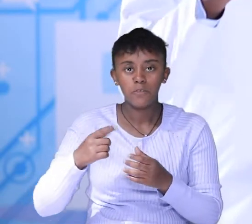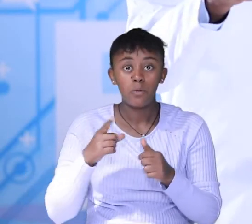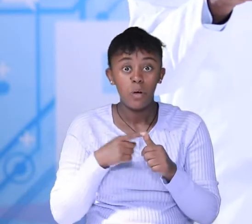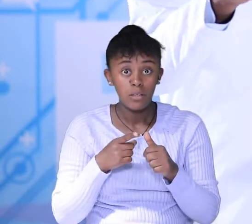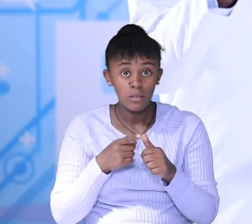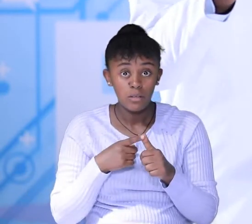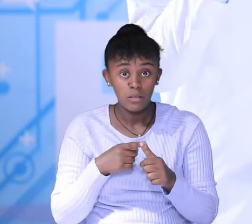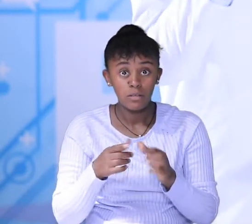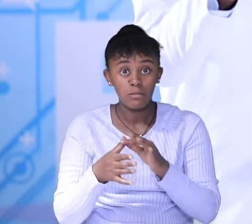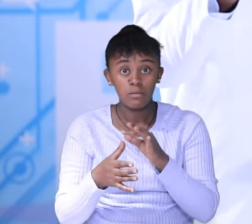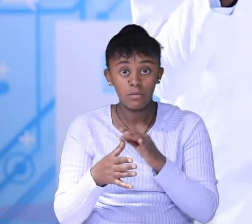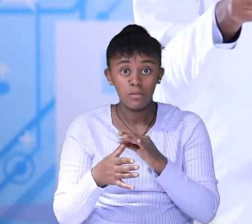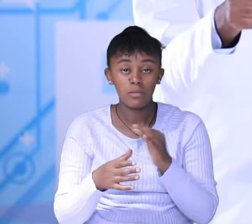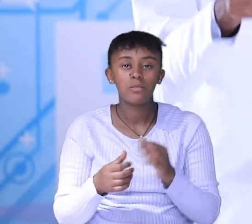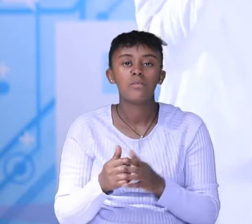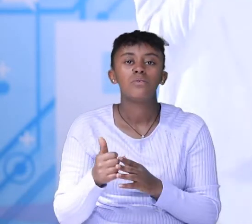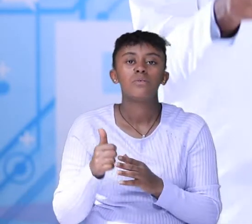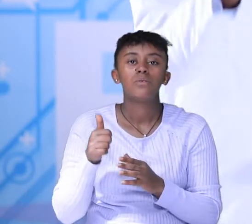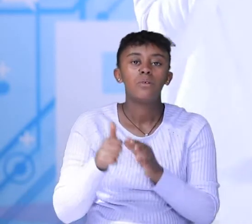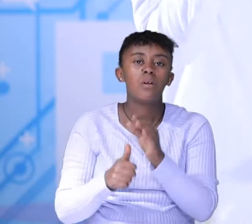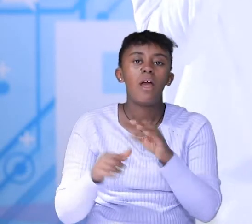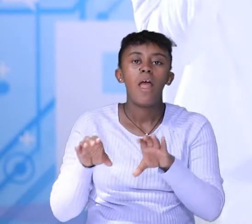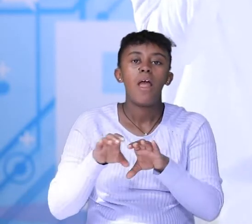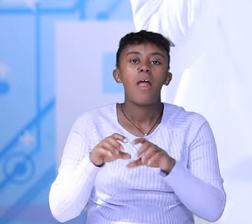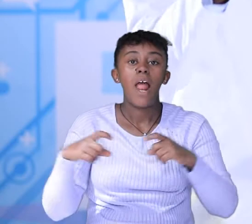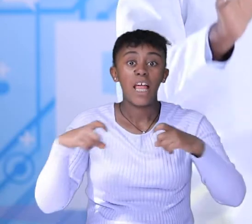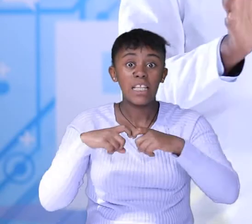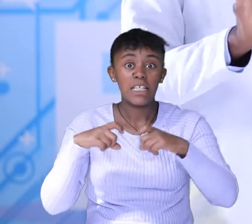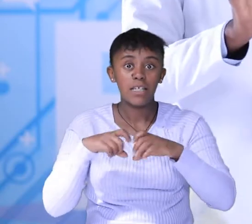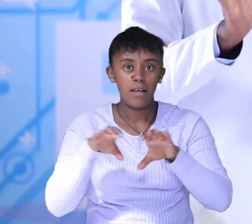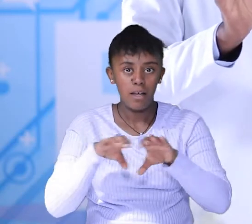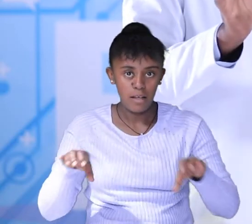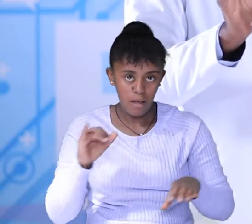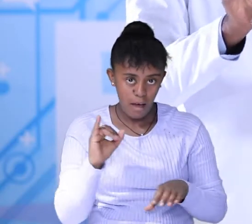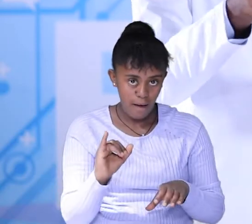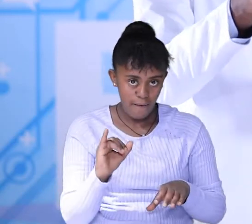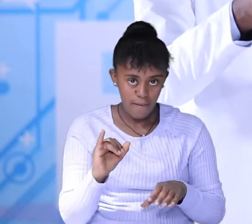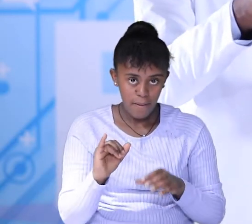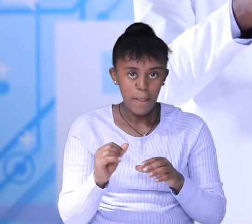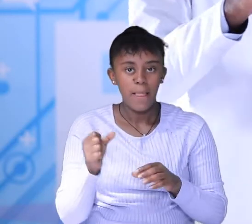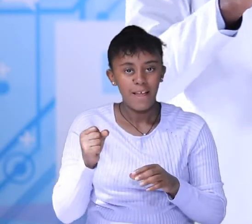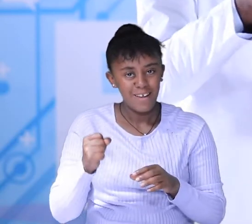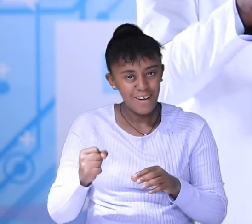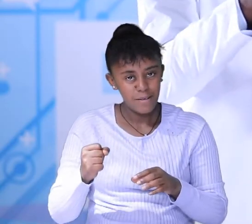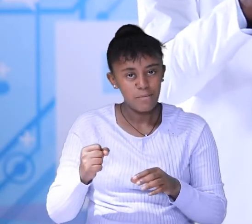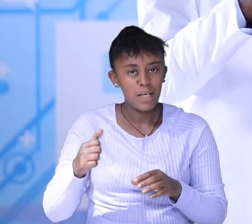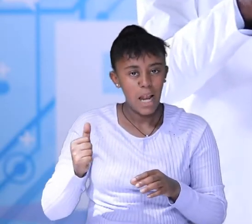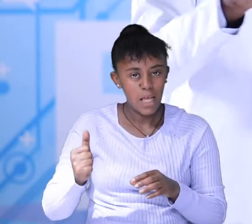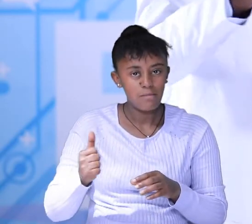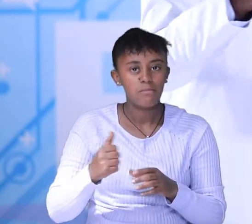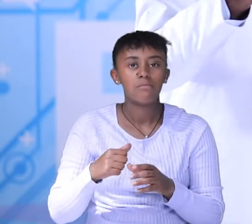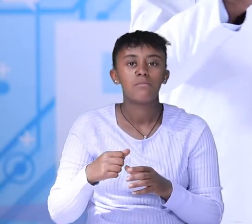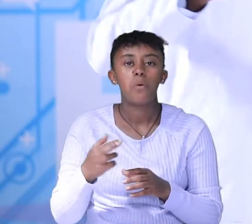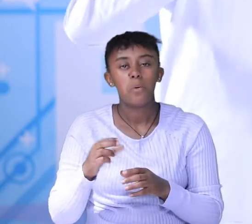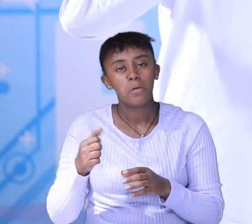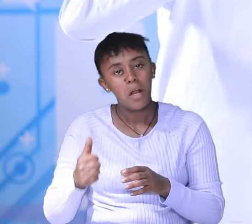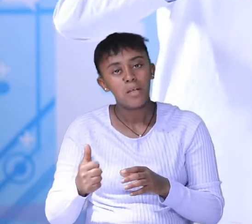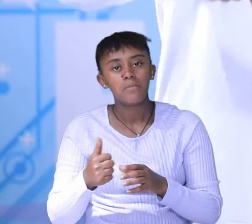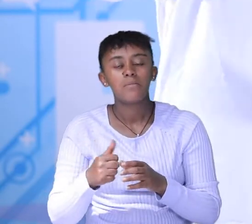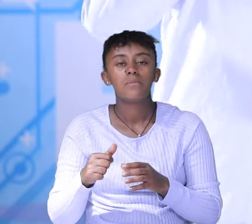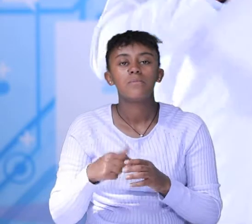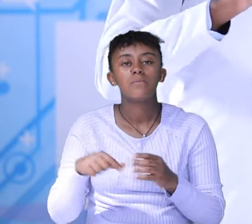force, equal force in magnitude. They are equal in magnitude and acting oppositely. They tend to rotate objects. Therefore, F